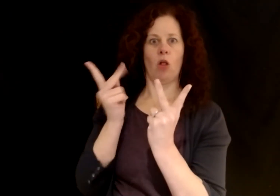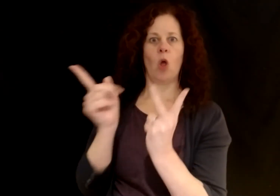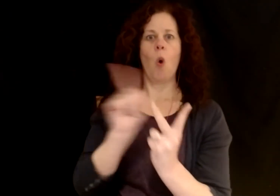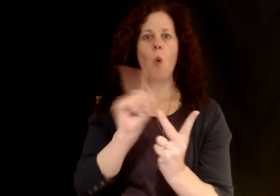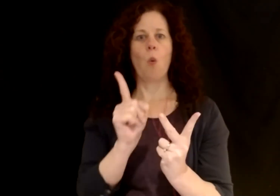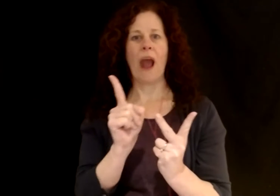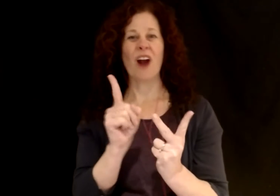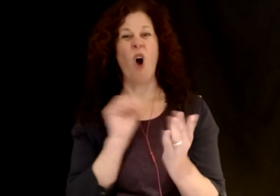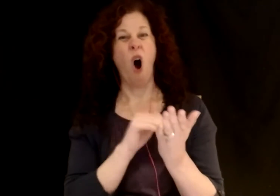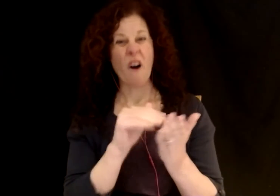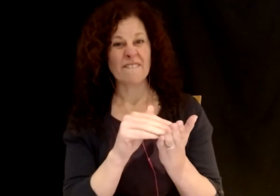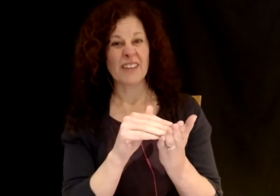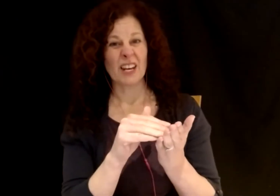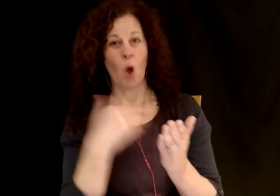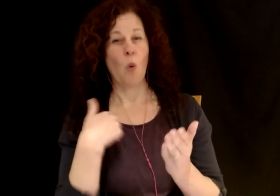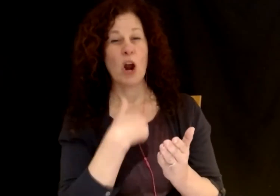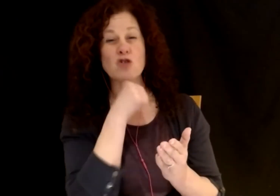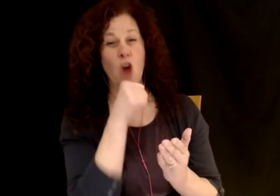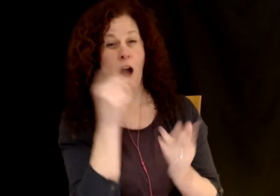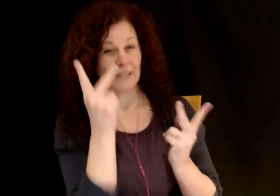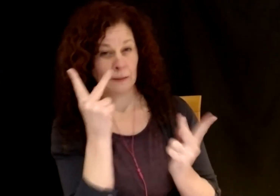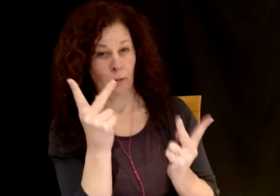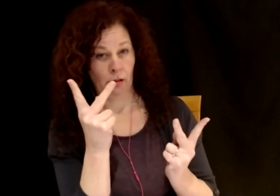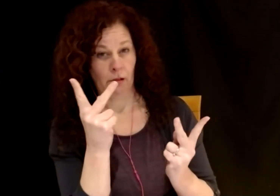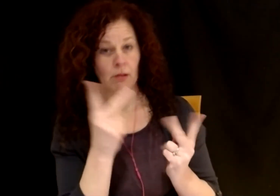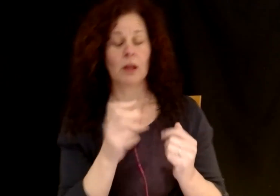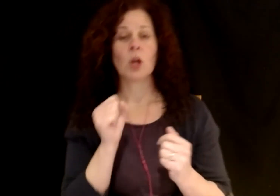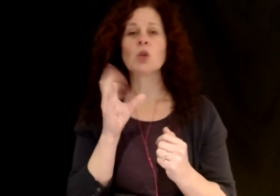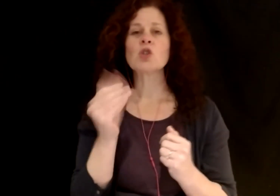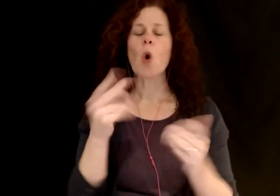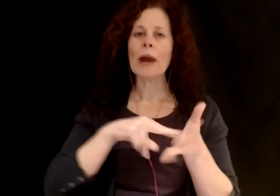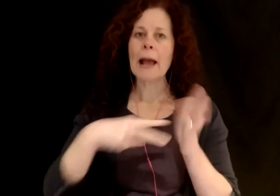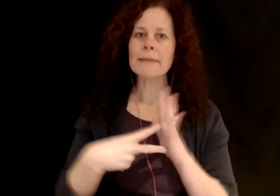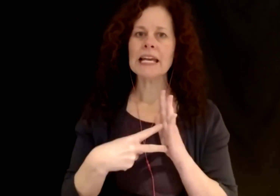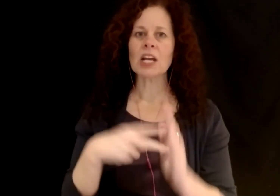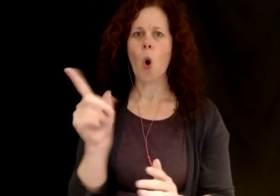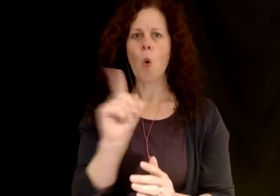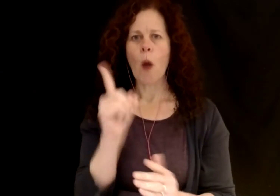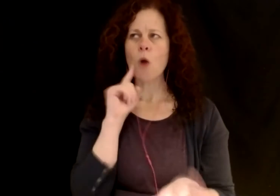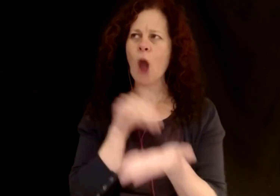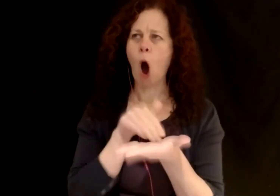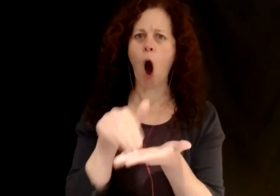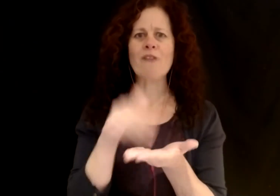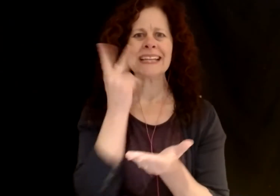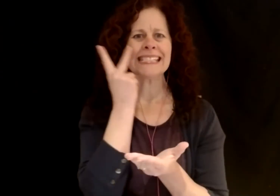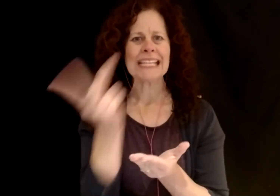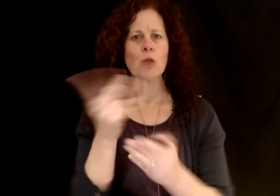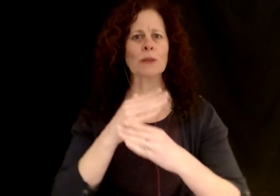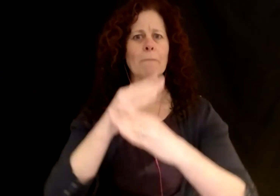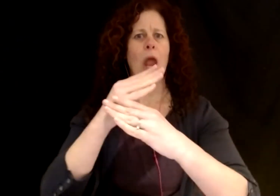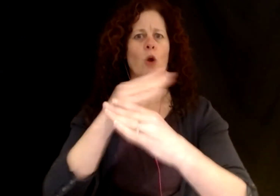we actually see those barriers and respond to those barriers?